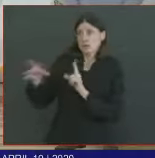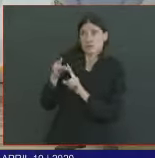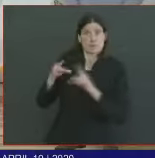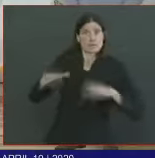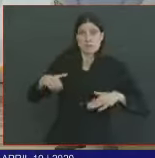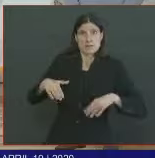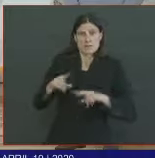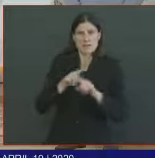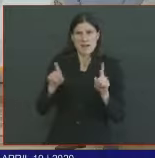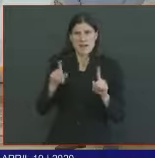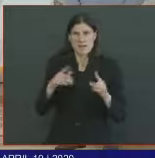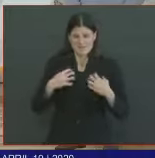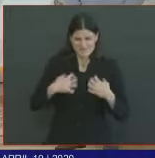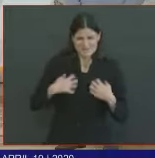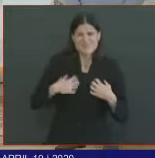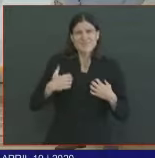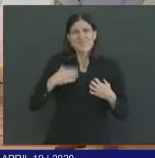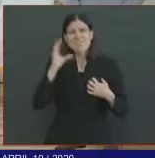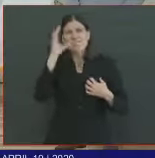we have called